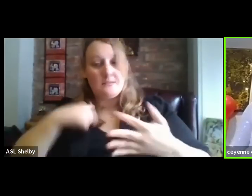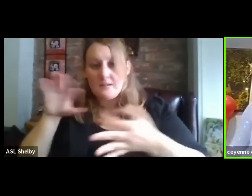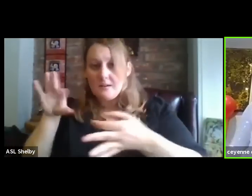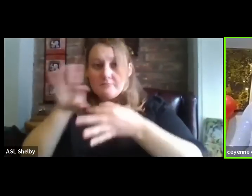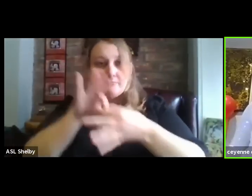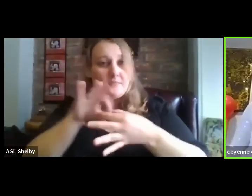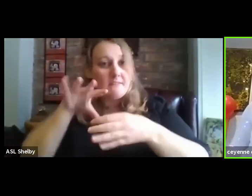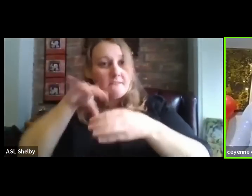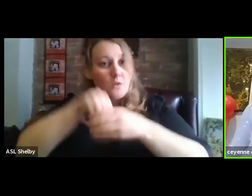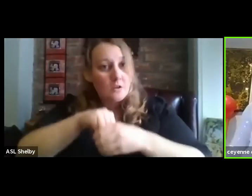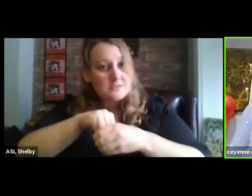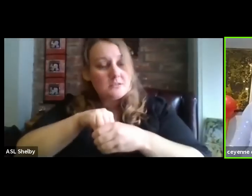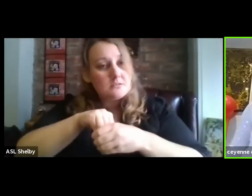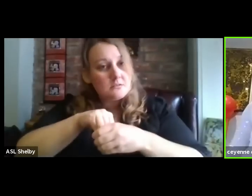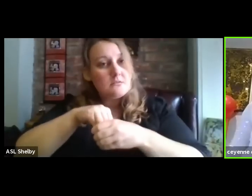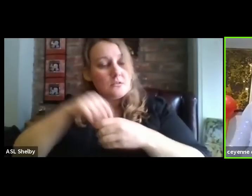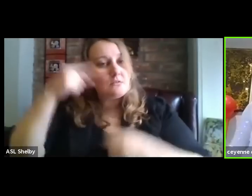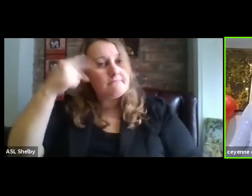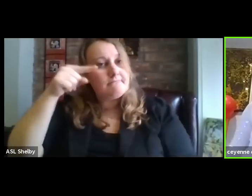level of